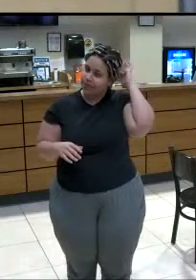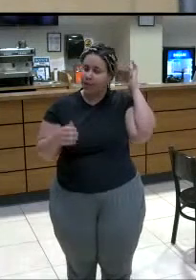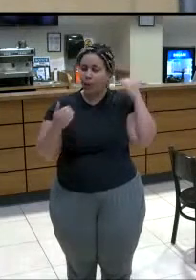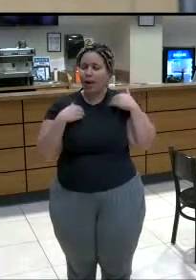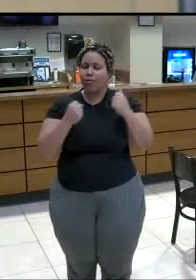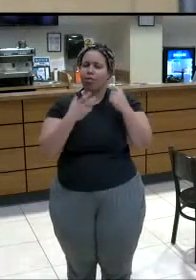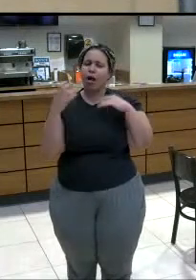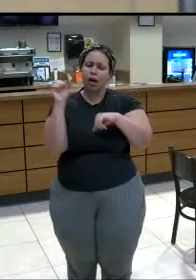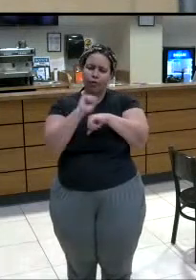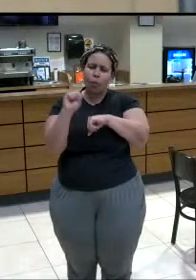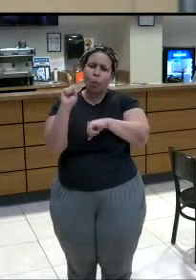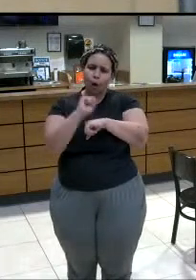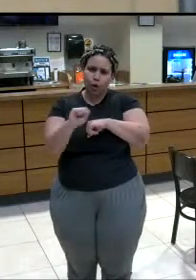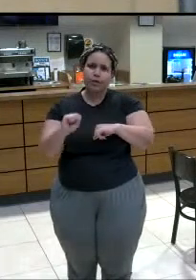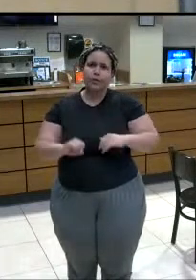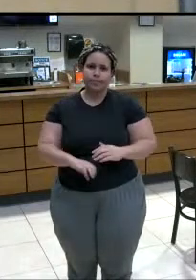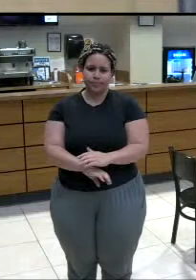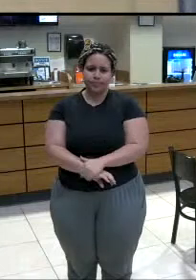do,